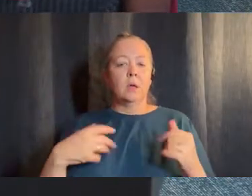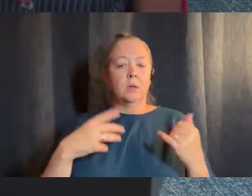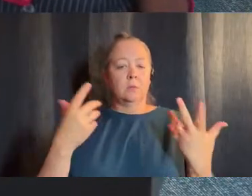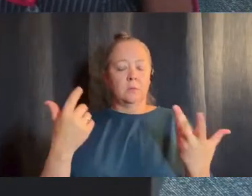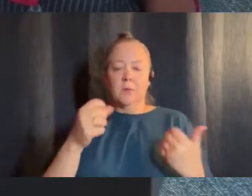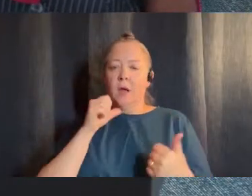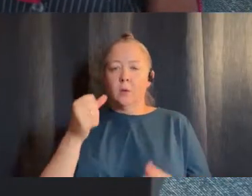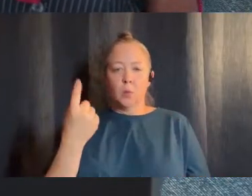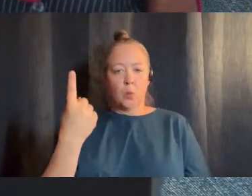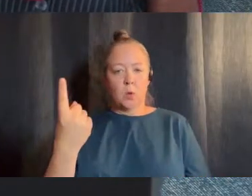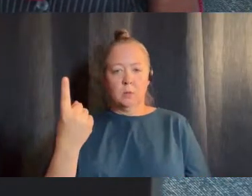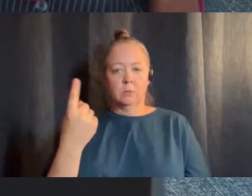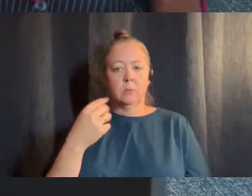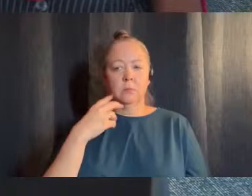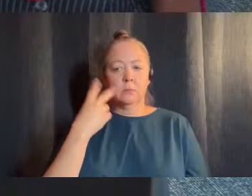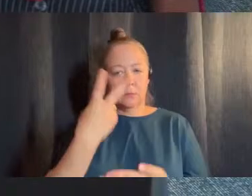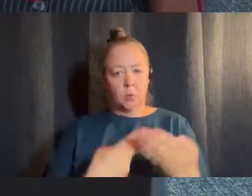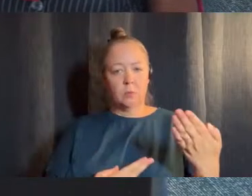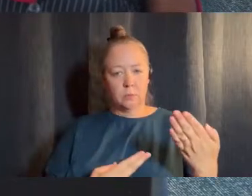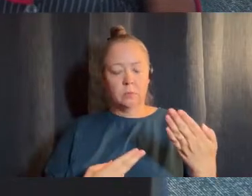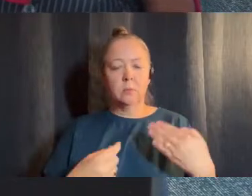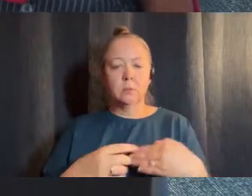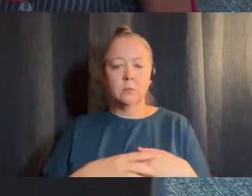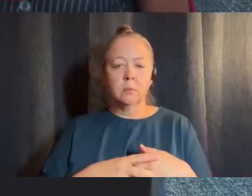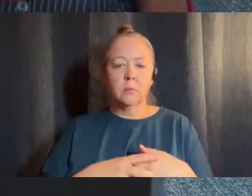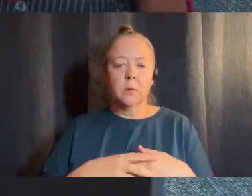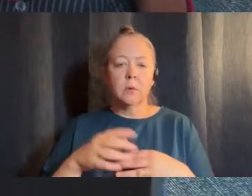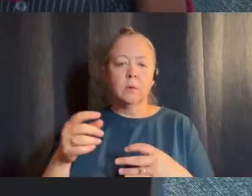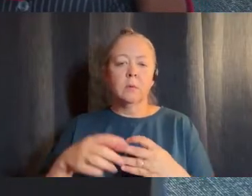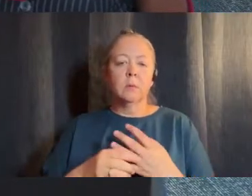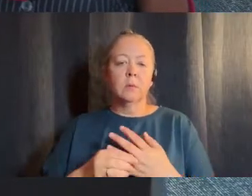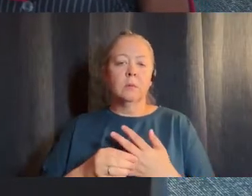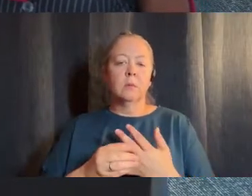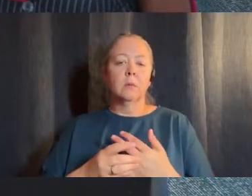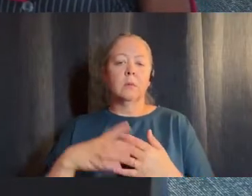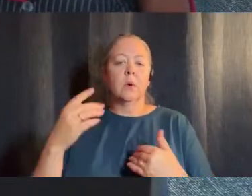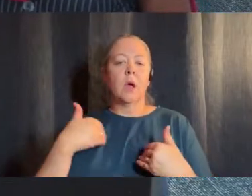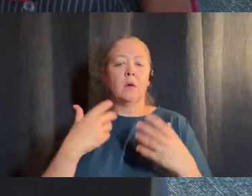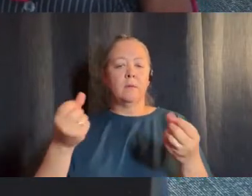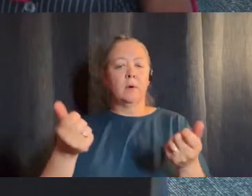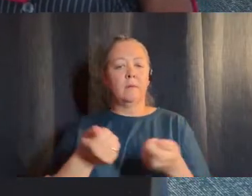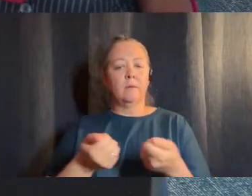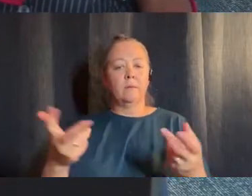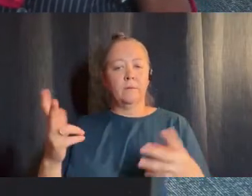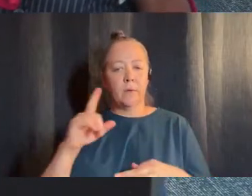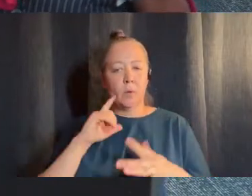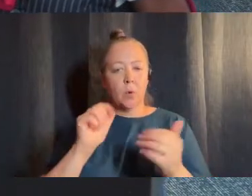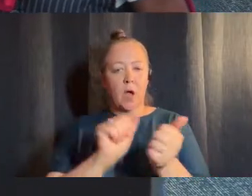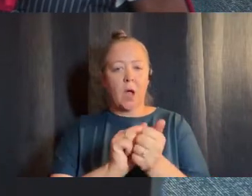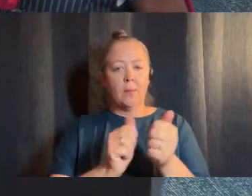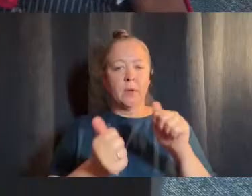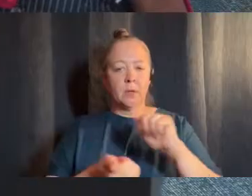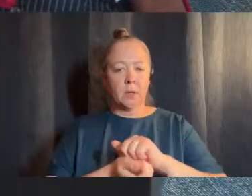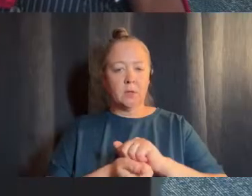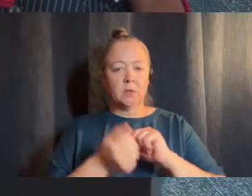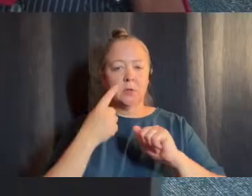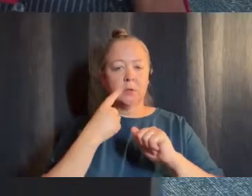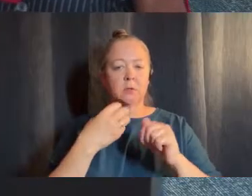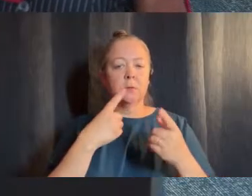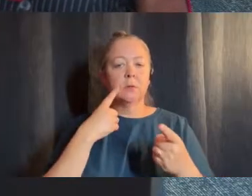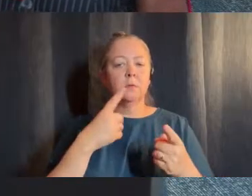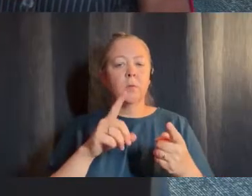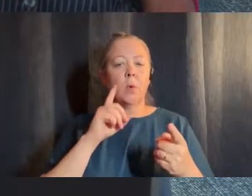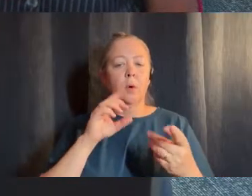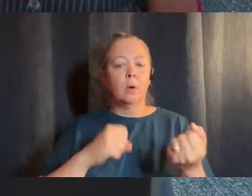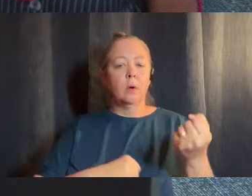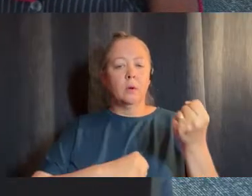mayor shared that a number of options were given to accommodate Councilmember Fry, who wasn't able to attend the meeting because of her daughter's